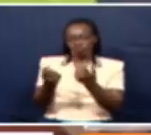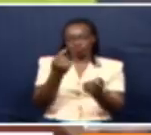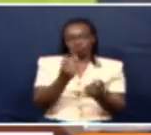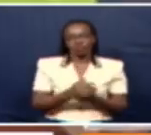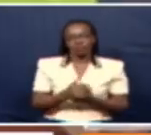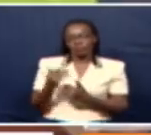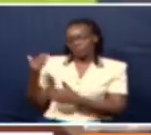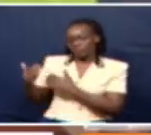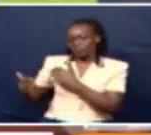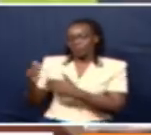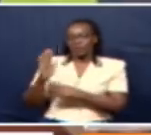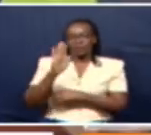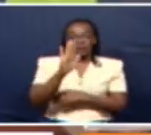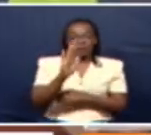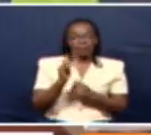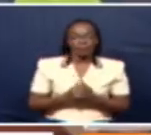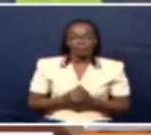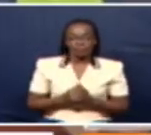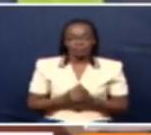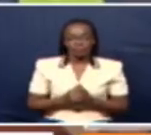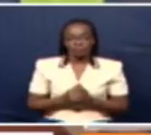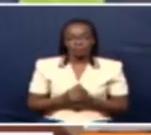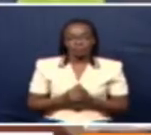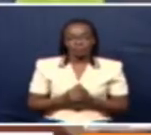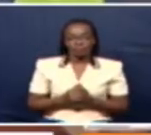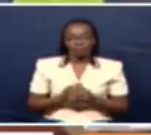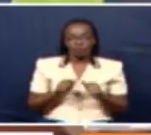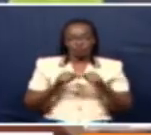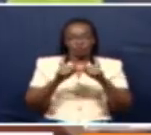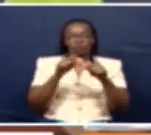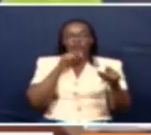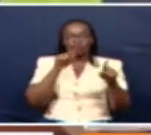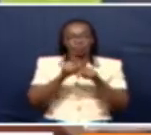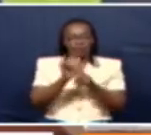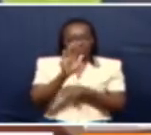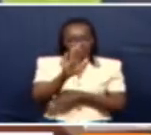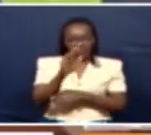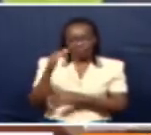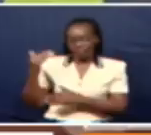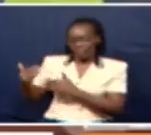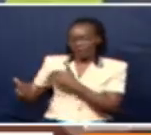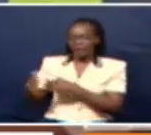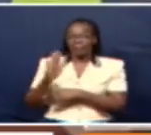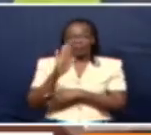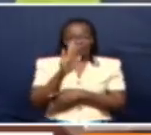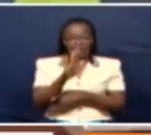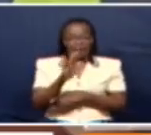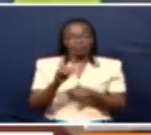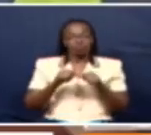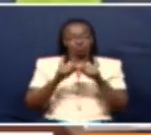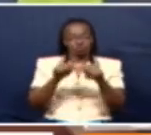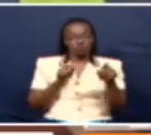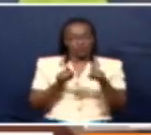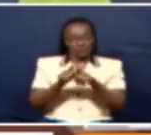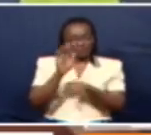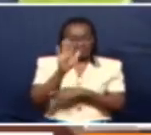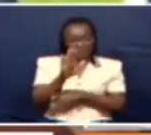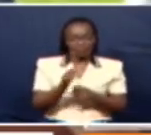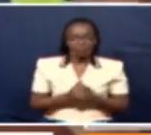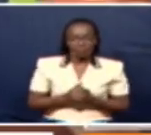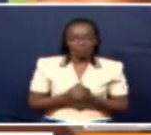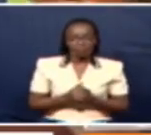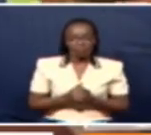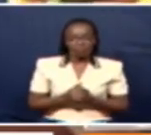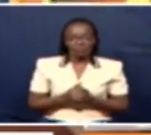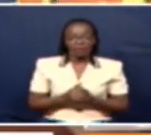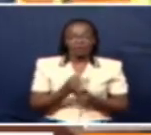Your neighbor will be your brother, your neighbor will be your sister. Let